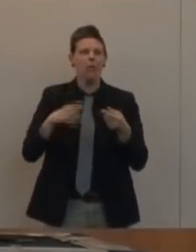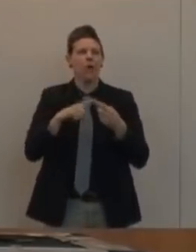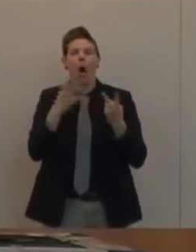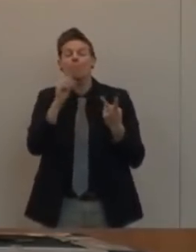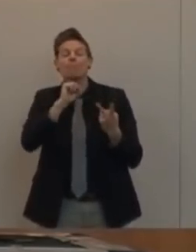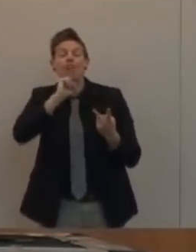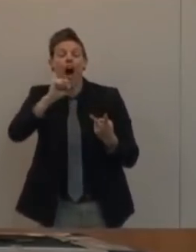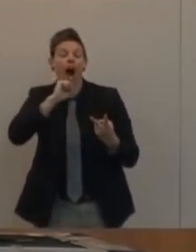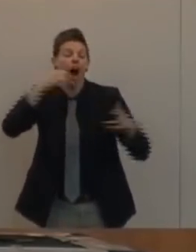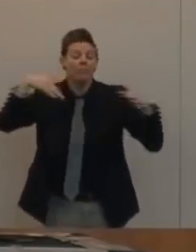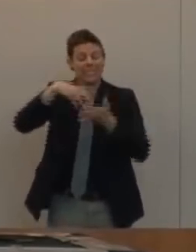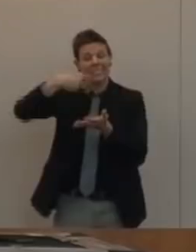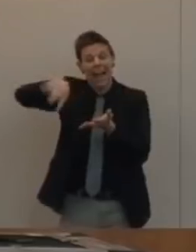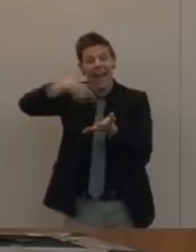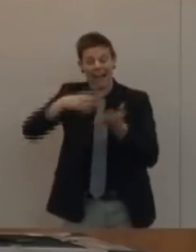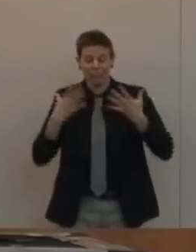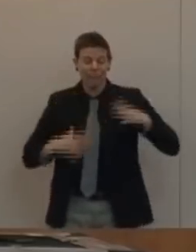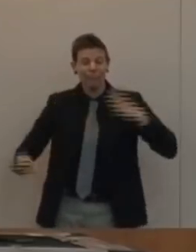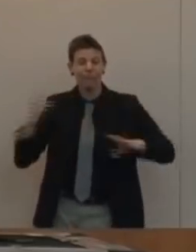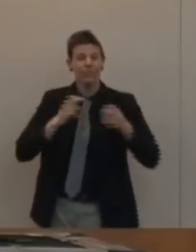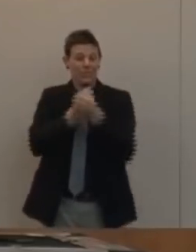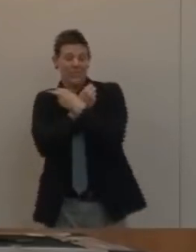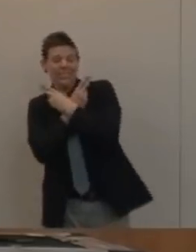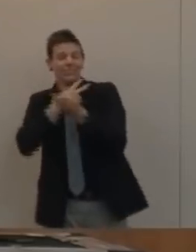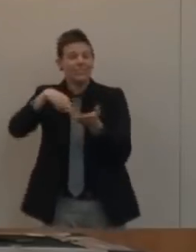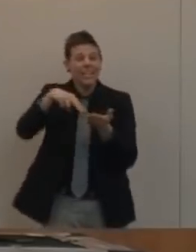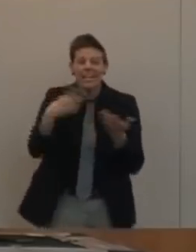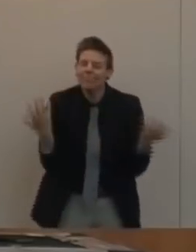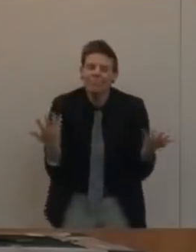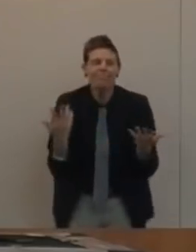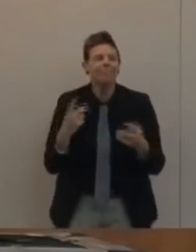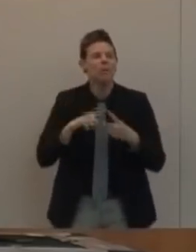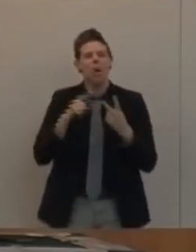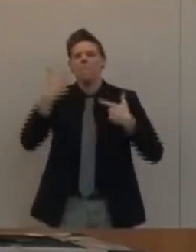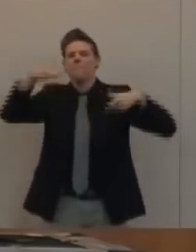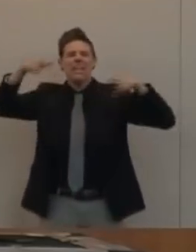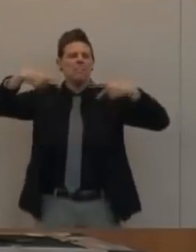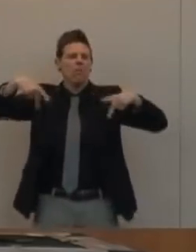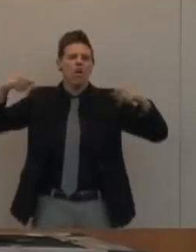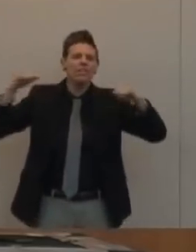have achieved incredible success, know that we're proud of